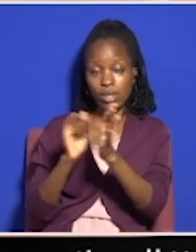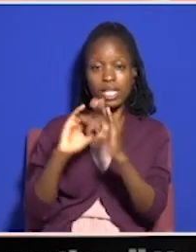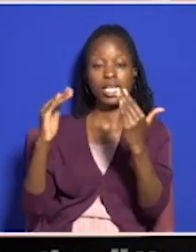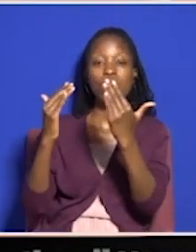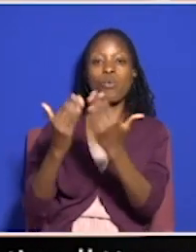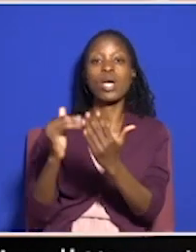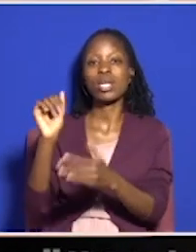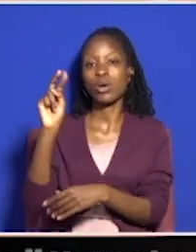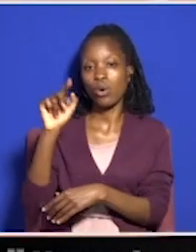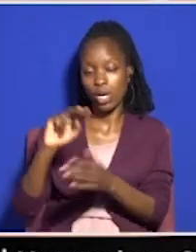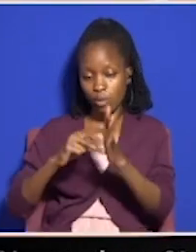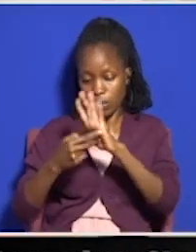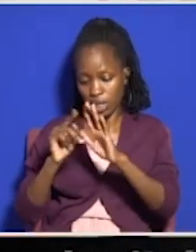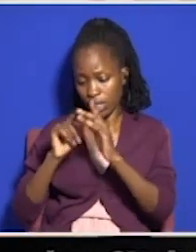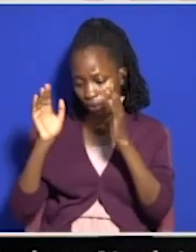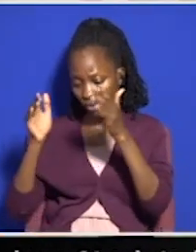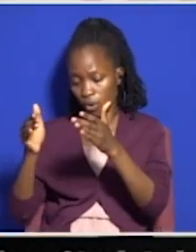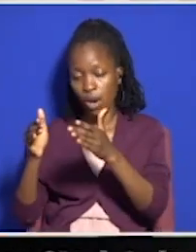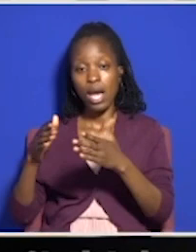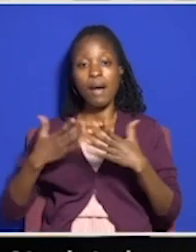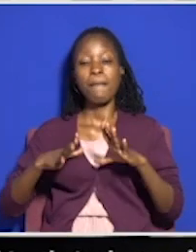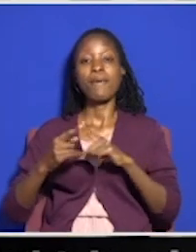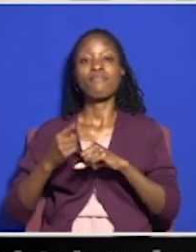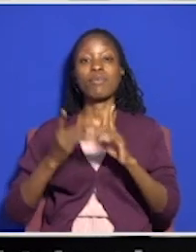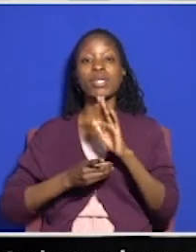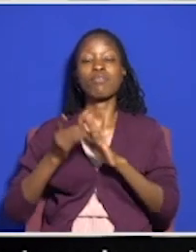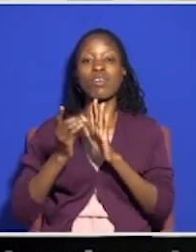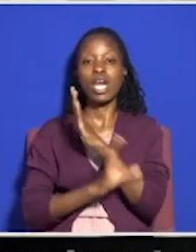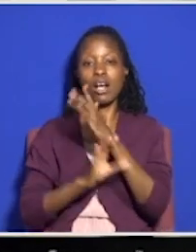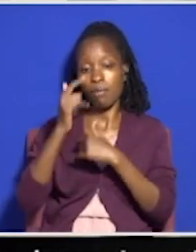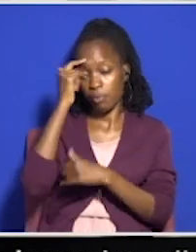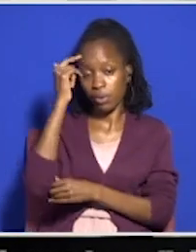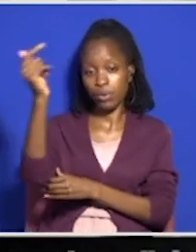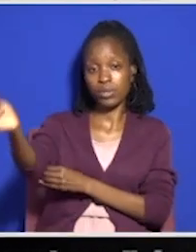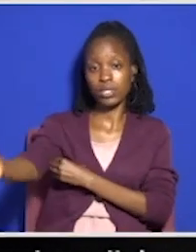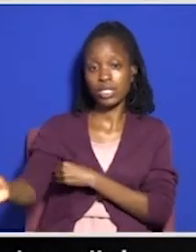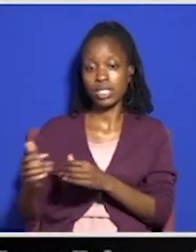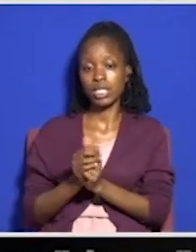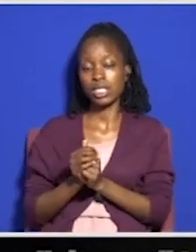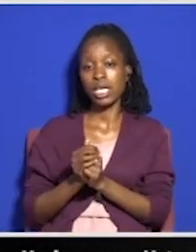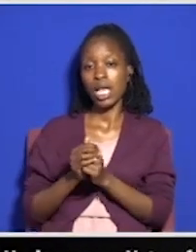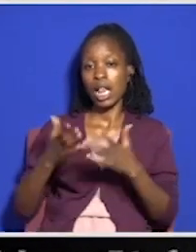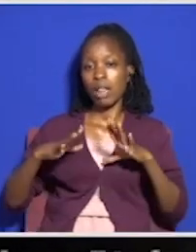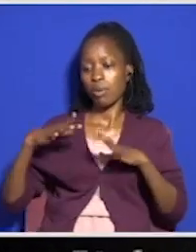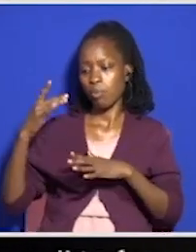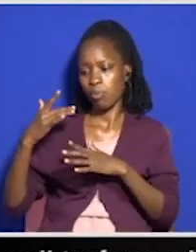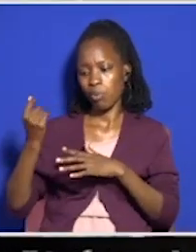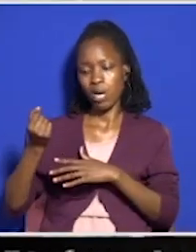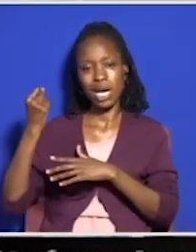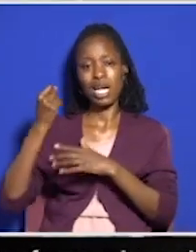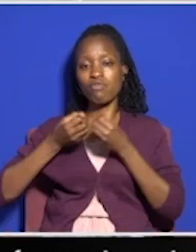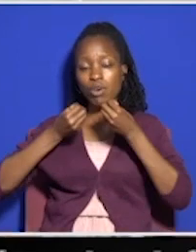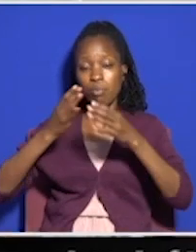WorldCoin project is targeting citizens from developing countries due to the cryptocurrency's lack of full